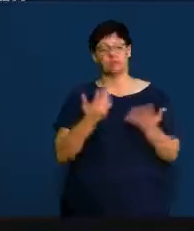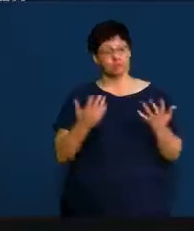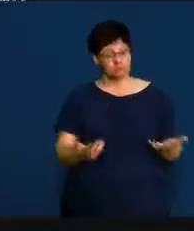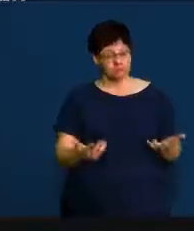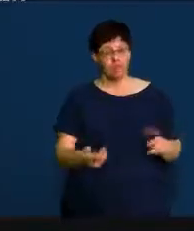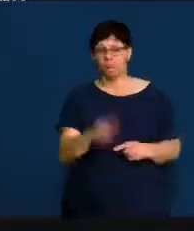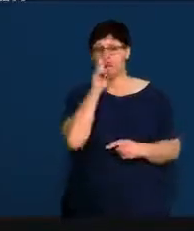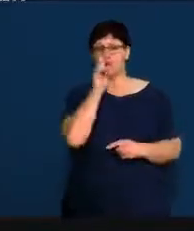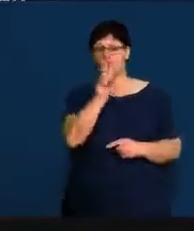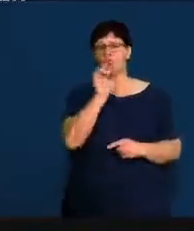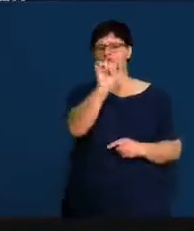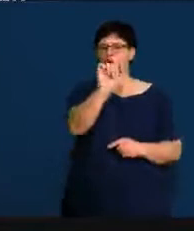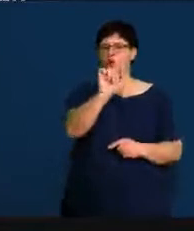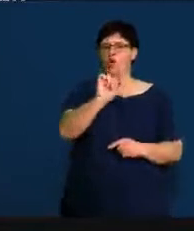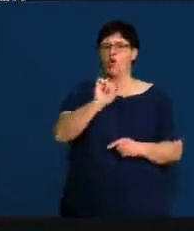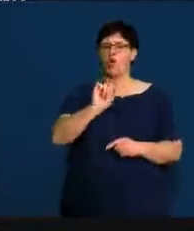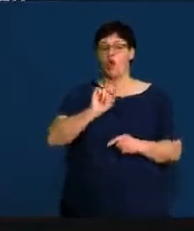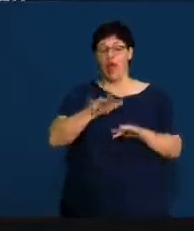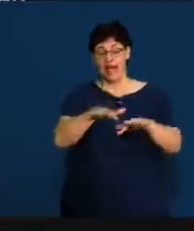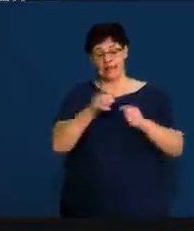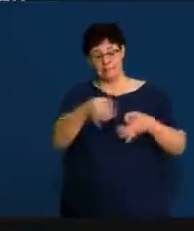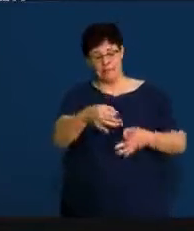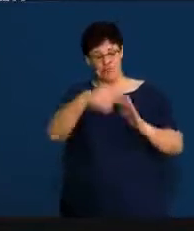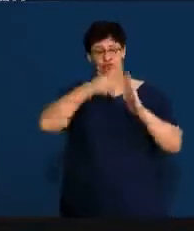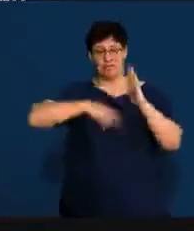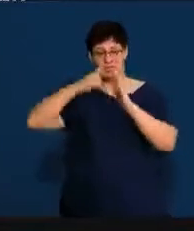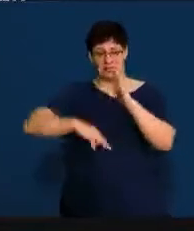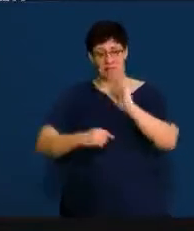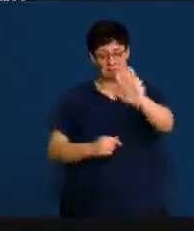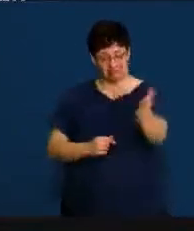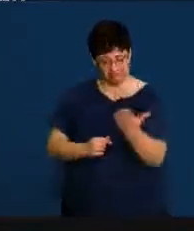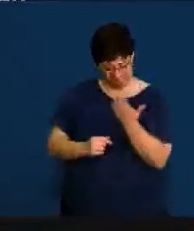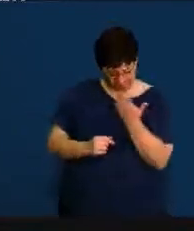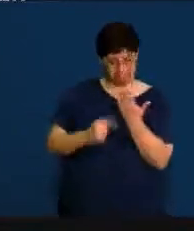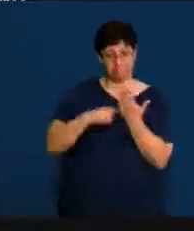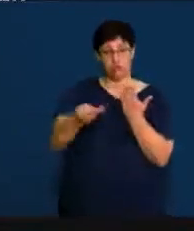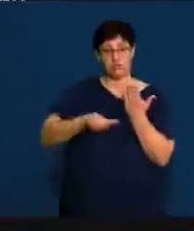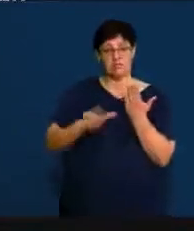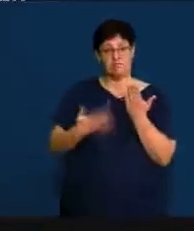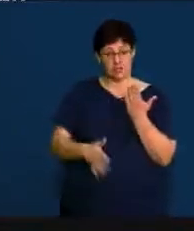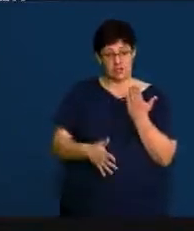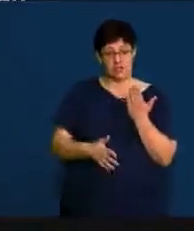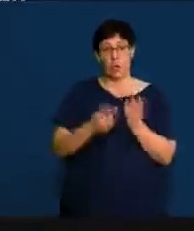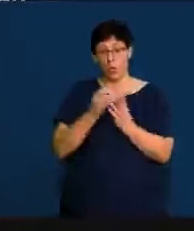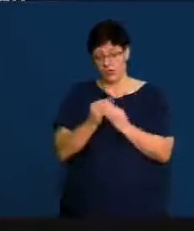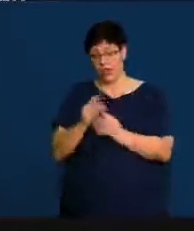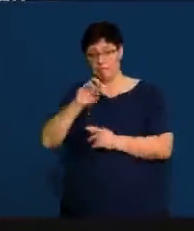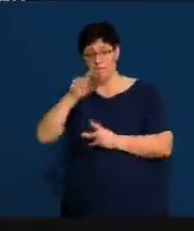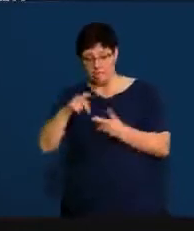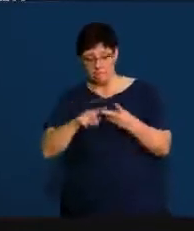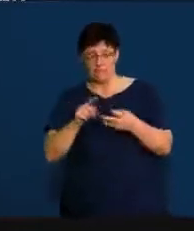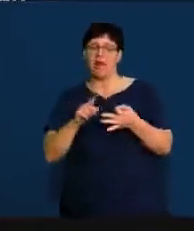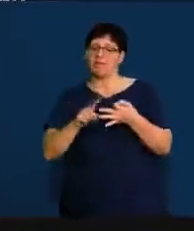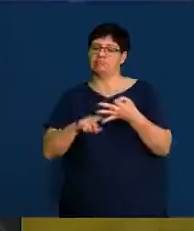So, let's look at your reading of the examination. Upon receiving the question paper together with the map and the